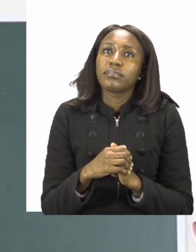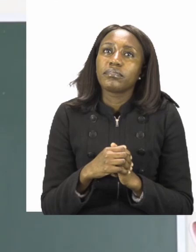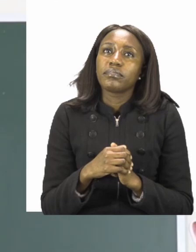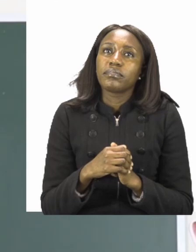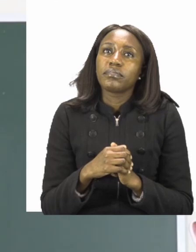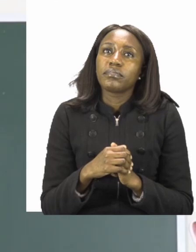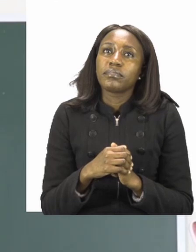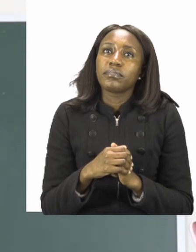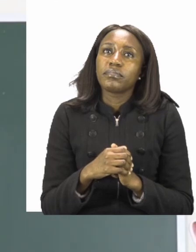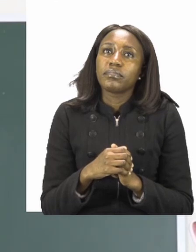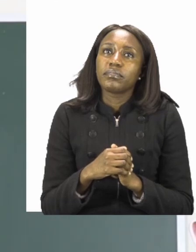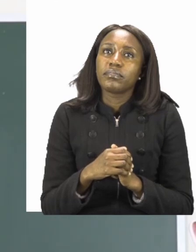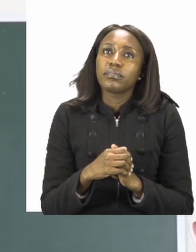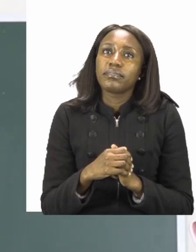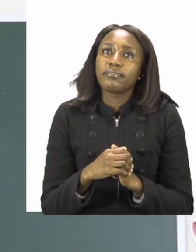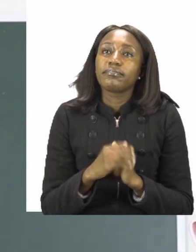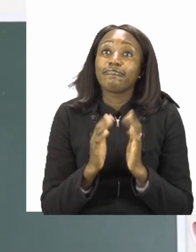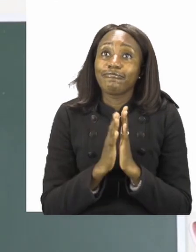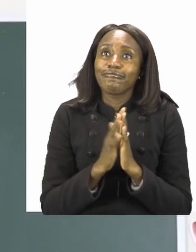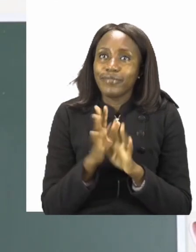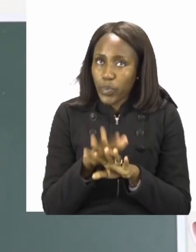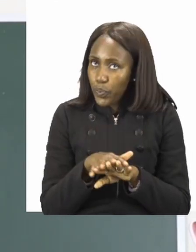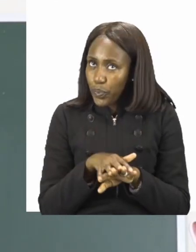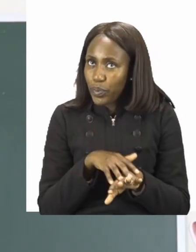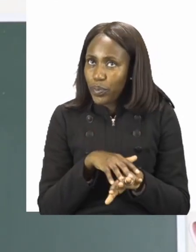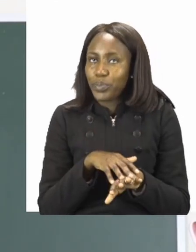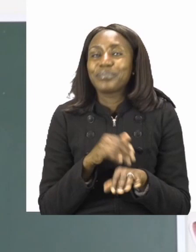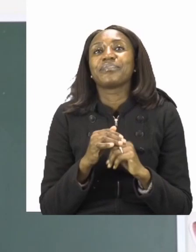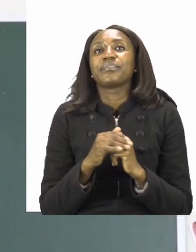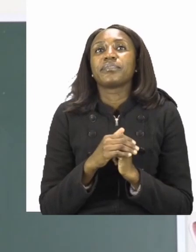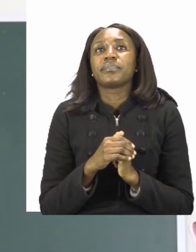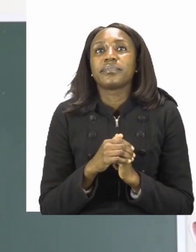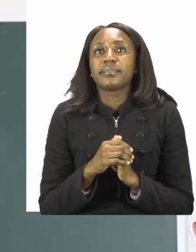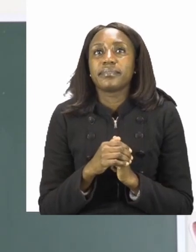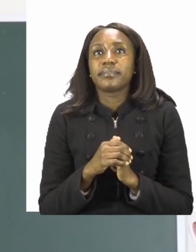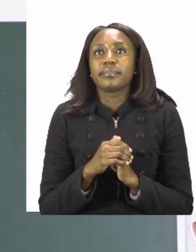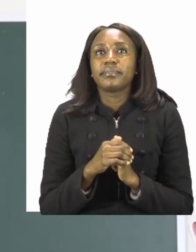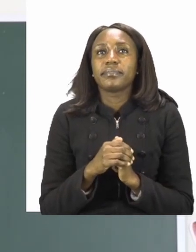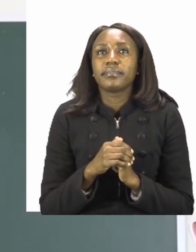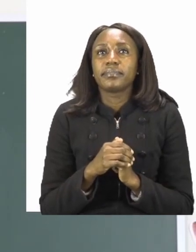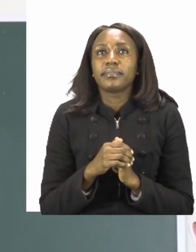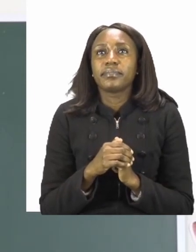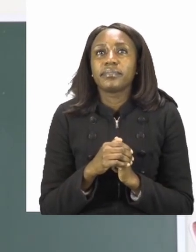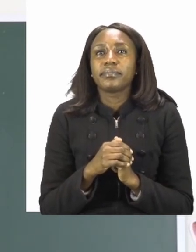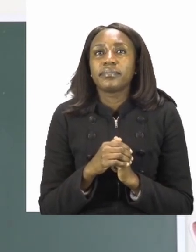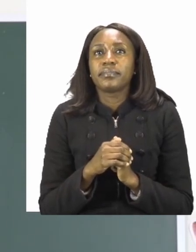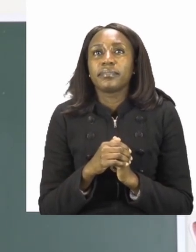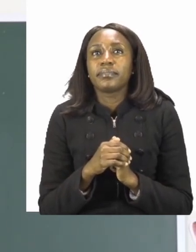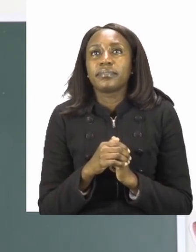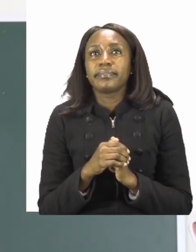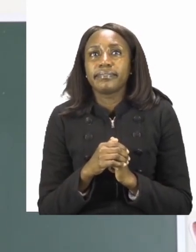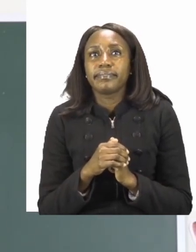round. Take your time so you don't make a mistake. And don't forget to join it where